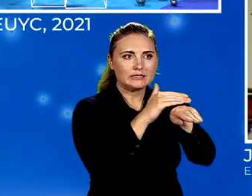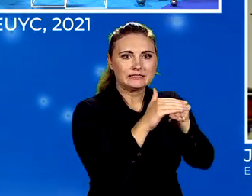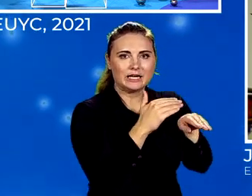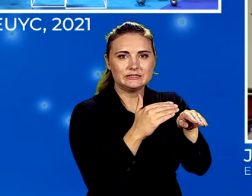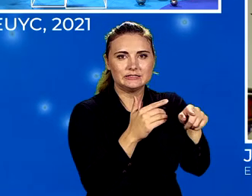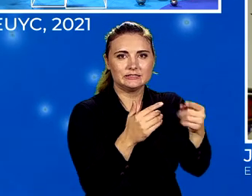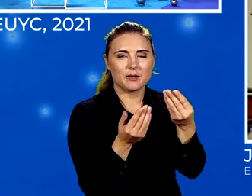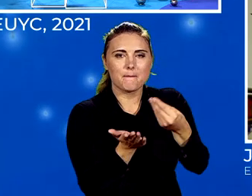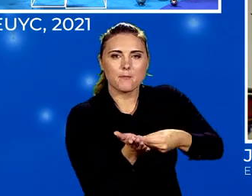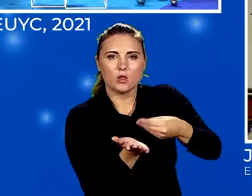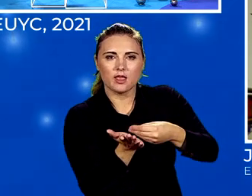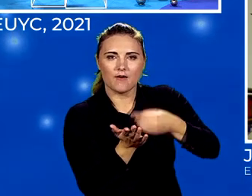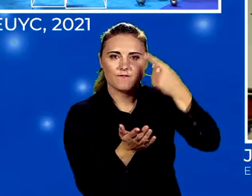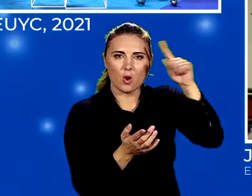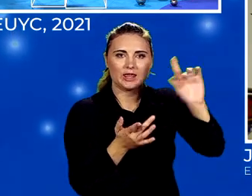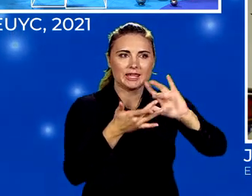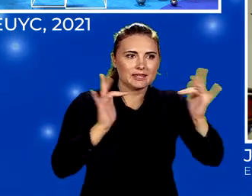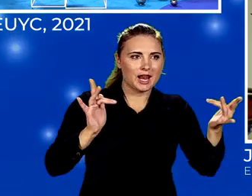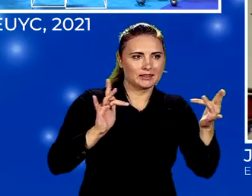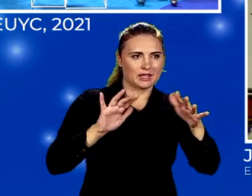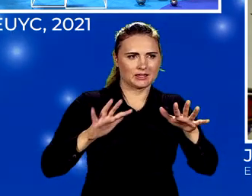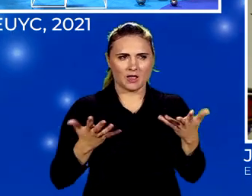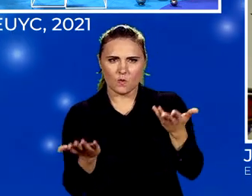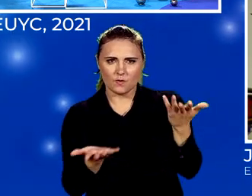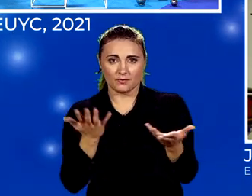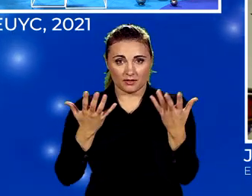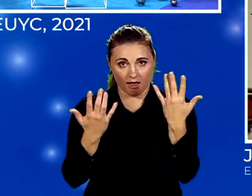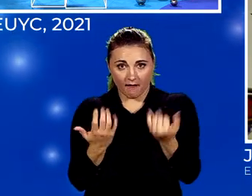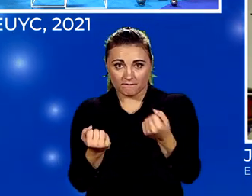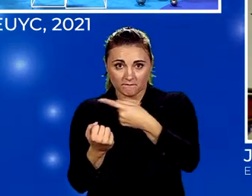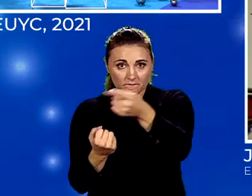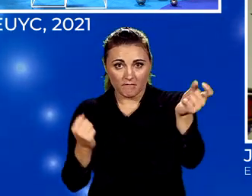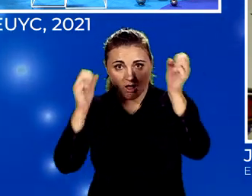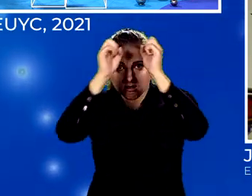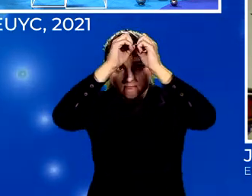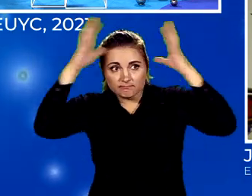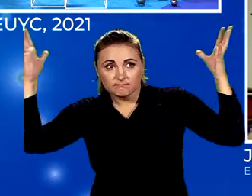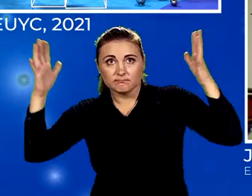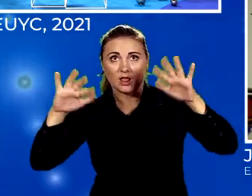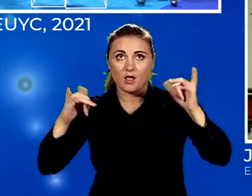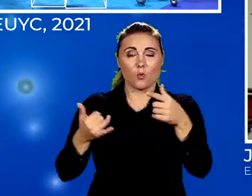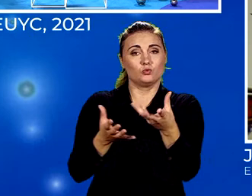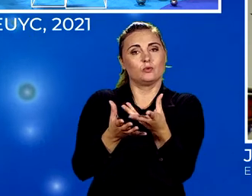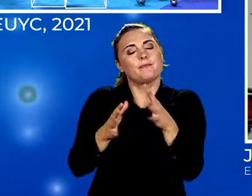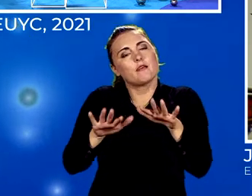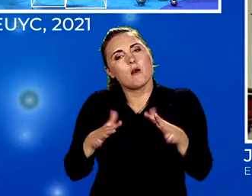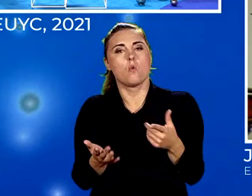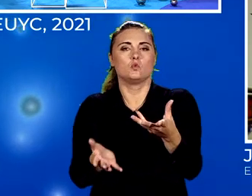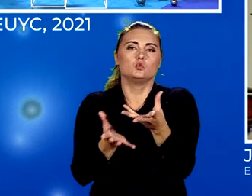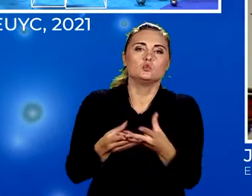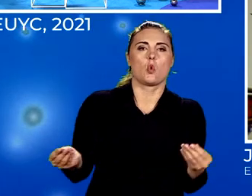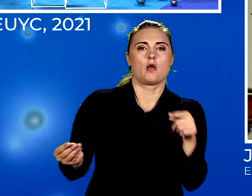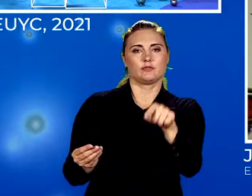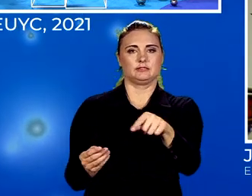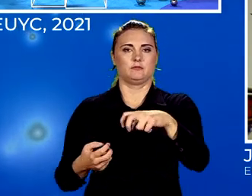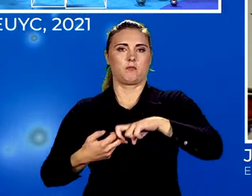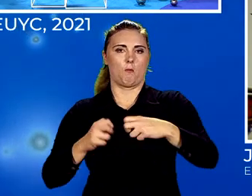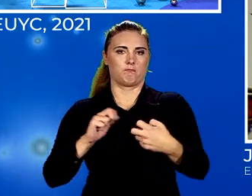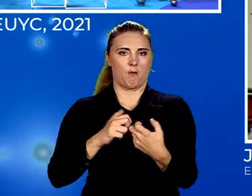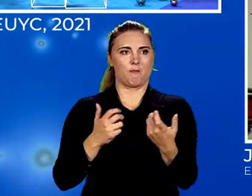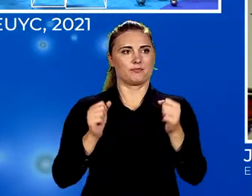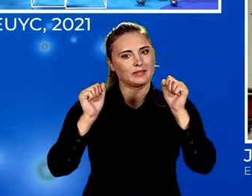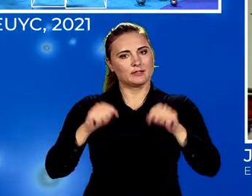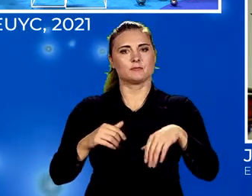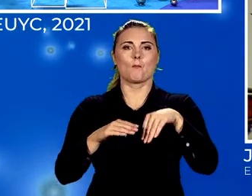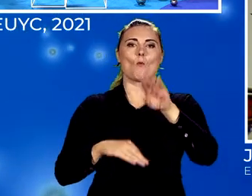So how do you think we can address this gap and allow everyone to participate